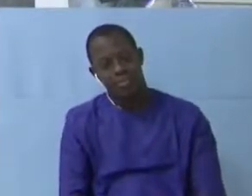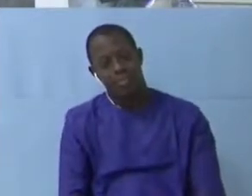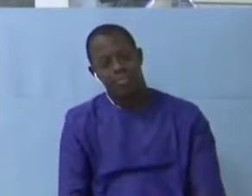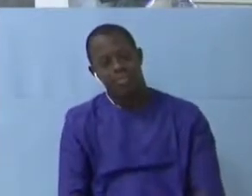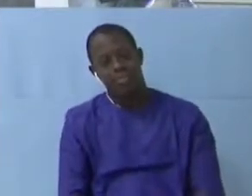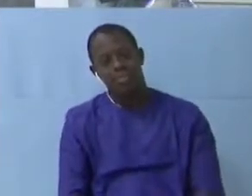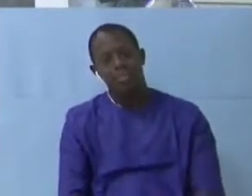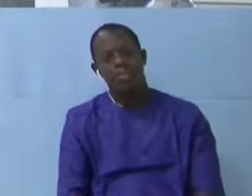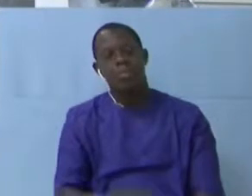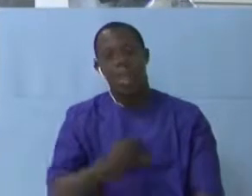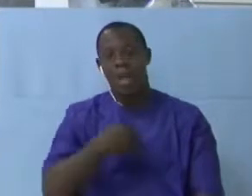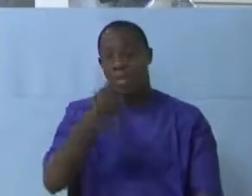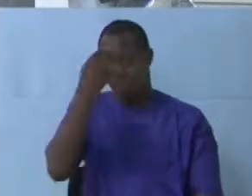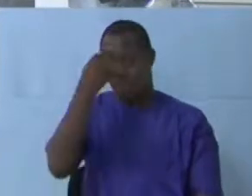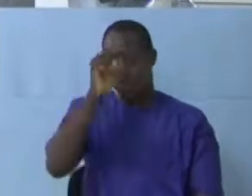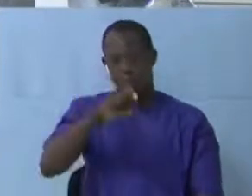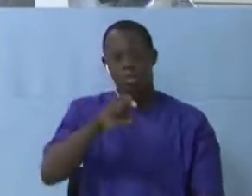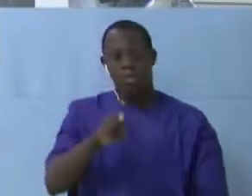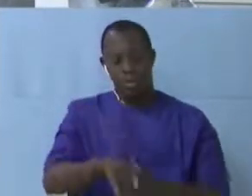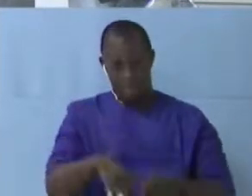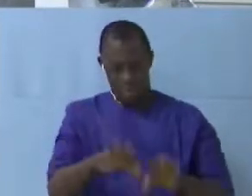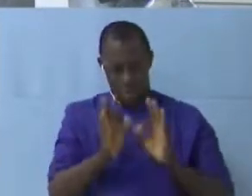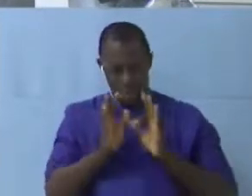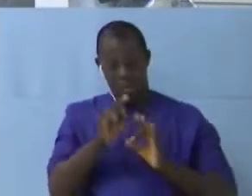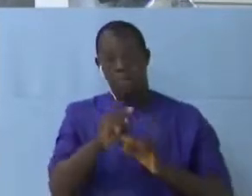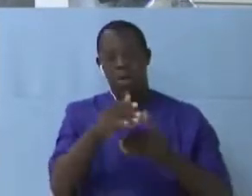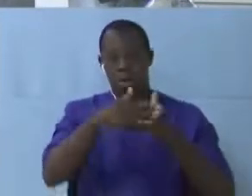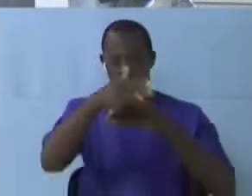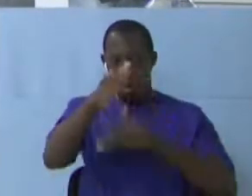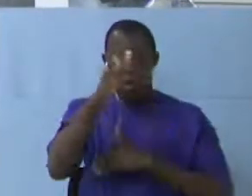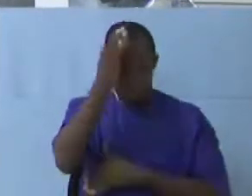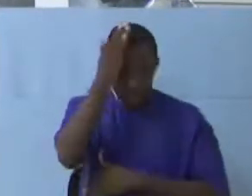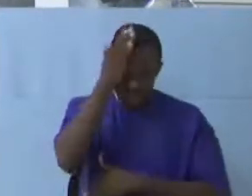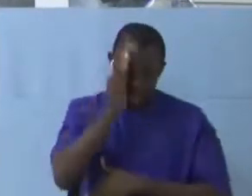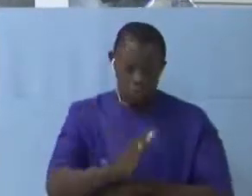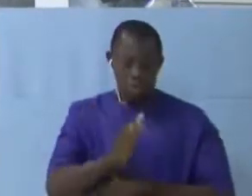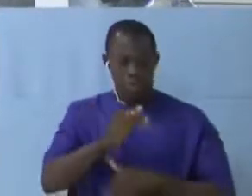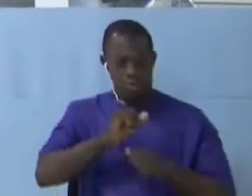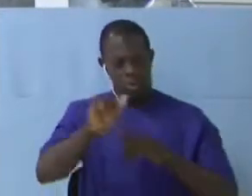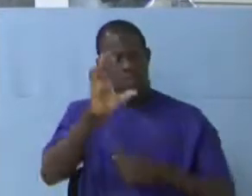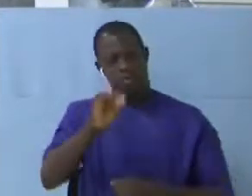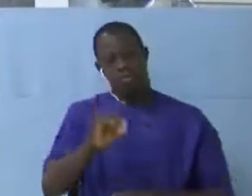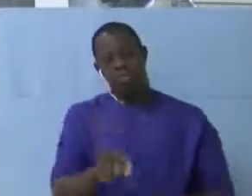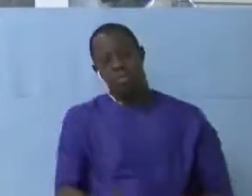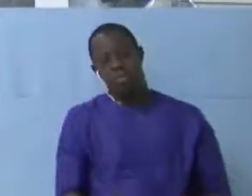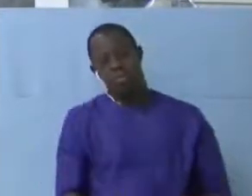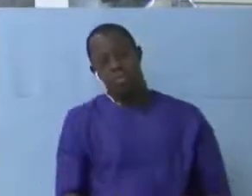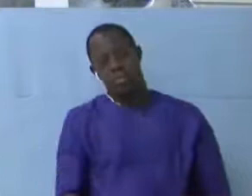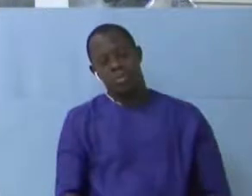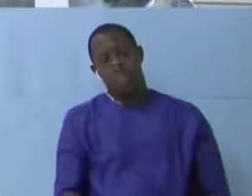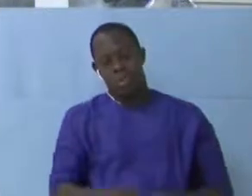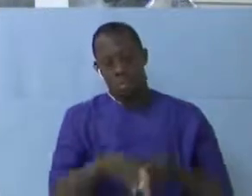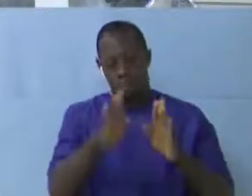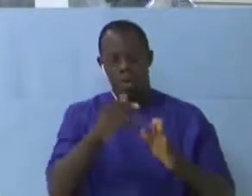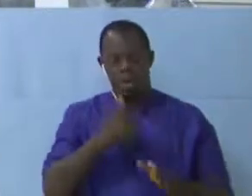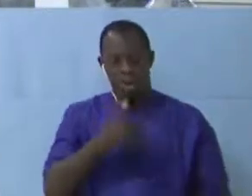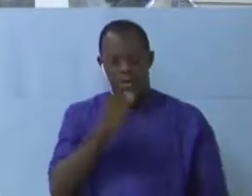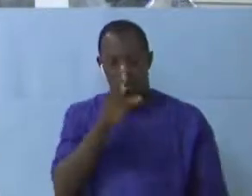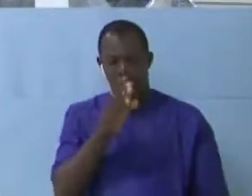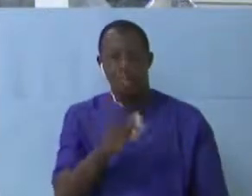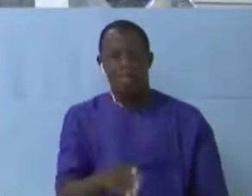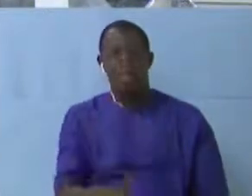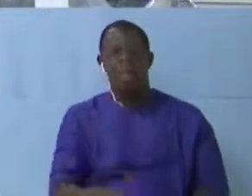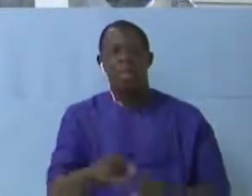we really have to start taking that more serious. te yaakaar naa nag jot na pour nag ñu fulaal nag bunte yu mel noonu. Yeah, like I said. comme ni ma ko